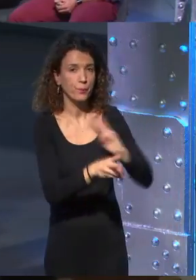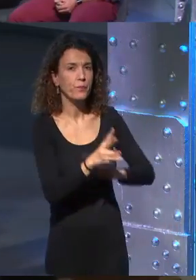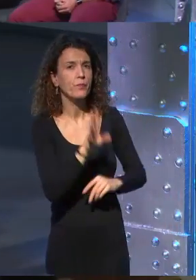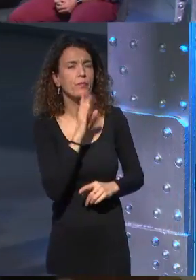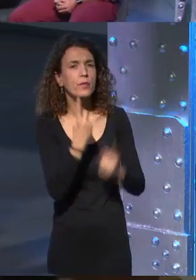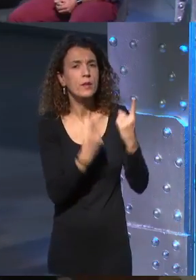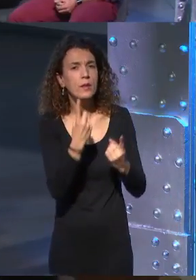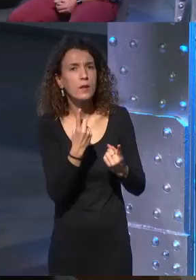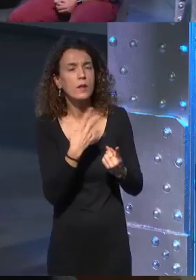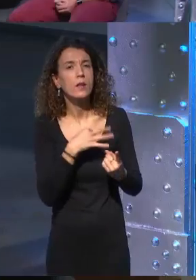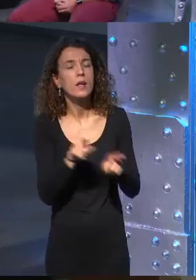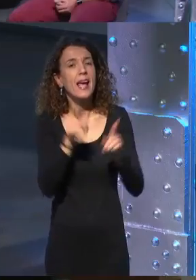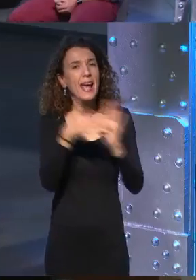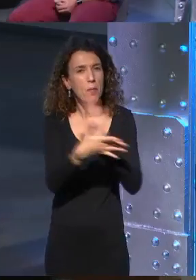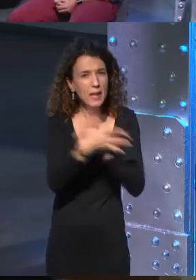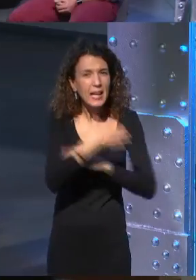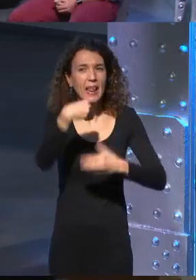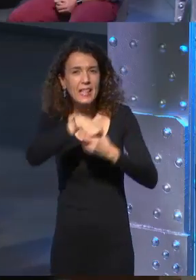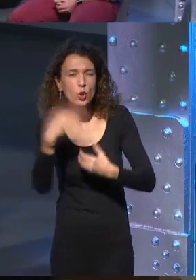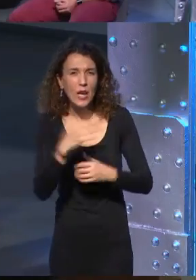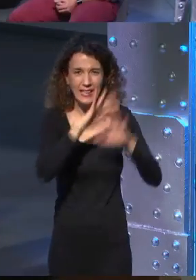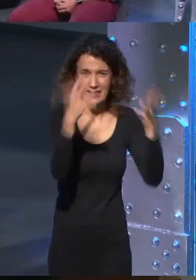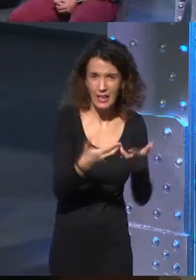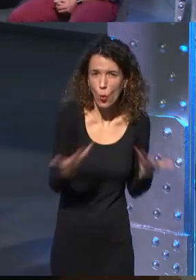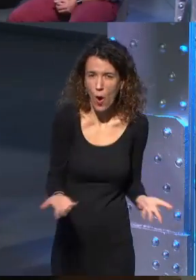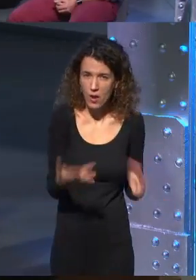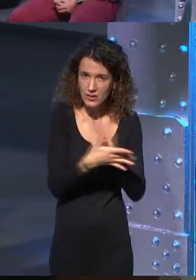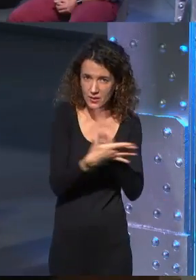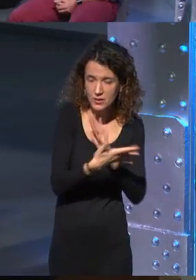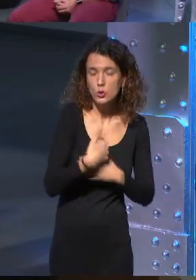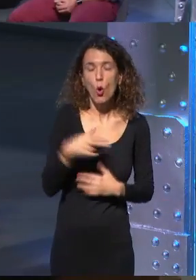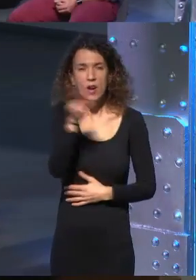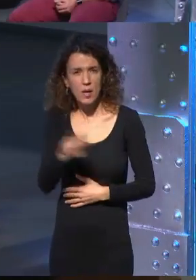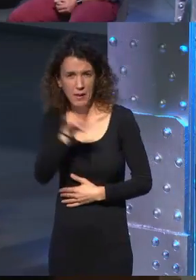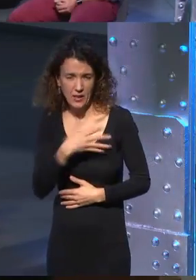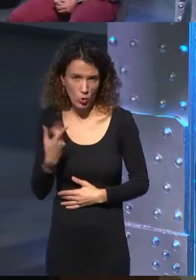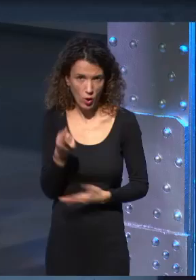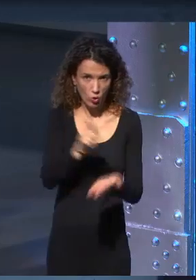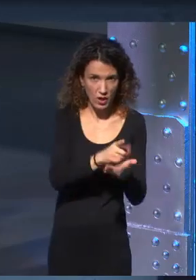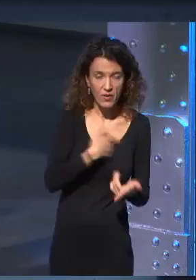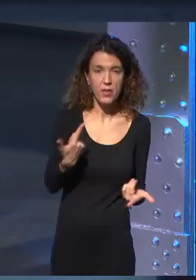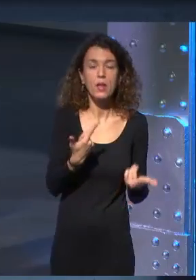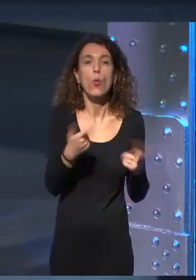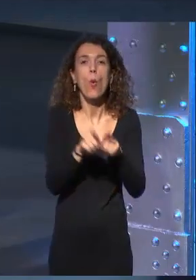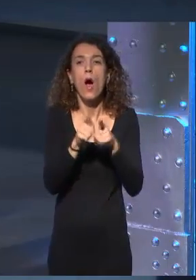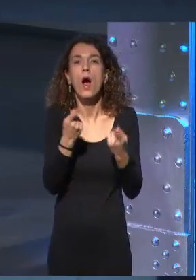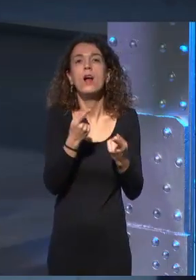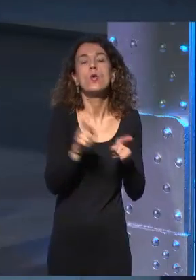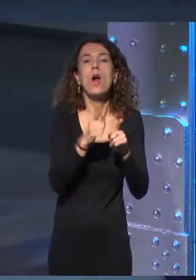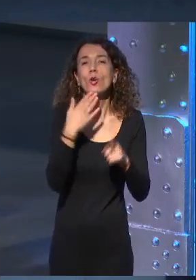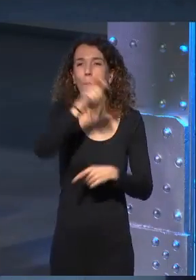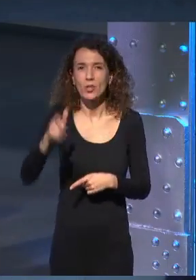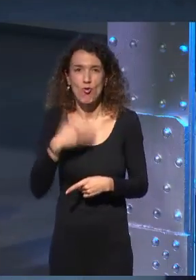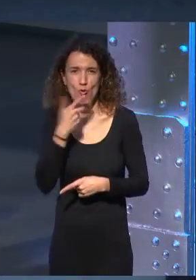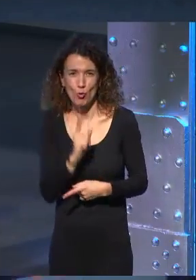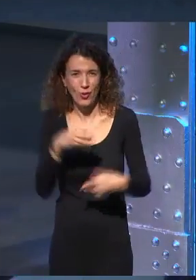all, they have to give some guidelines before any device. First of all, you have to explain what it is about. I don't want to repeat myself, but there